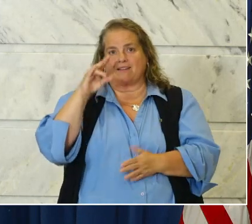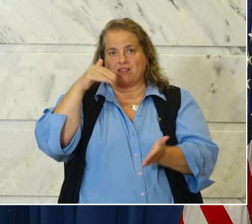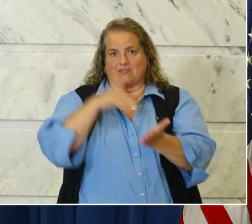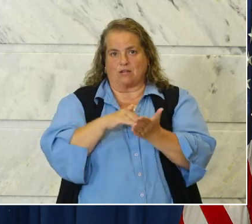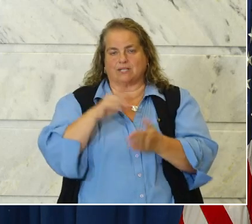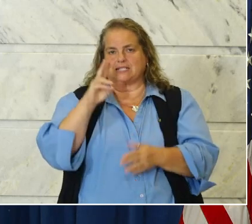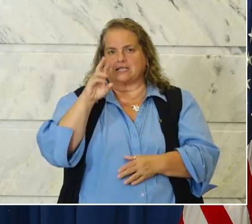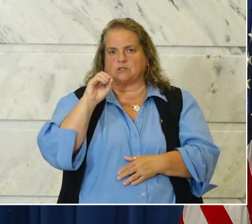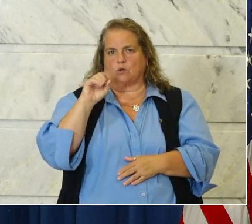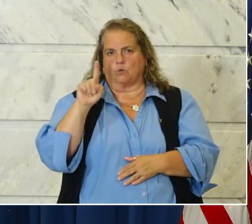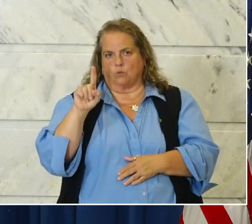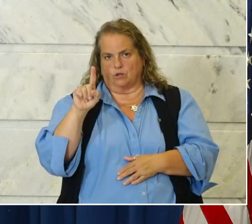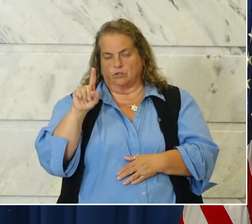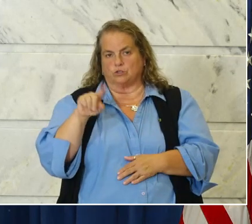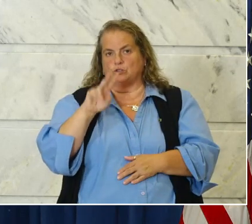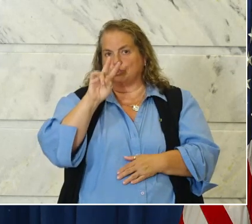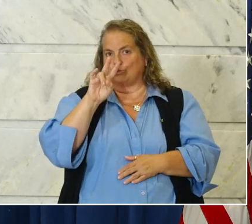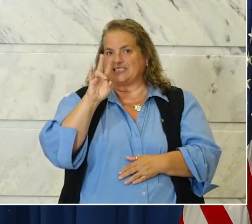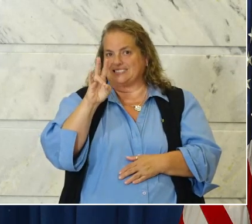27,601,